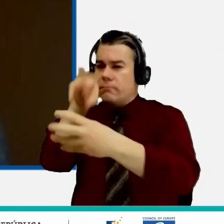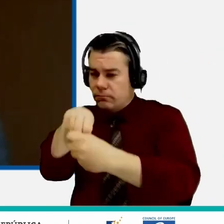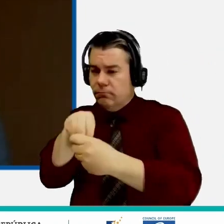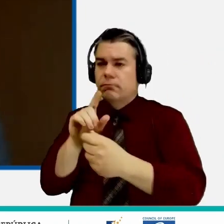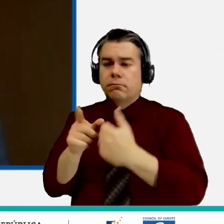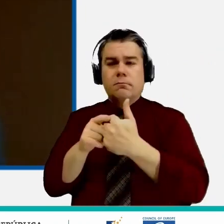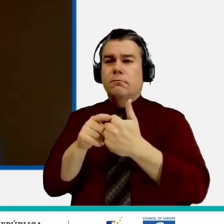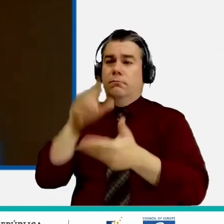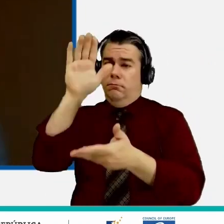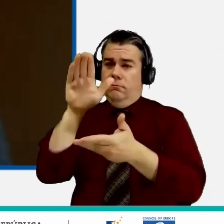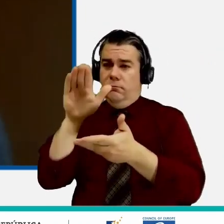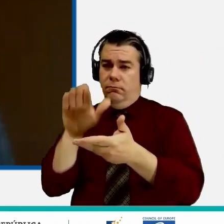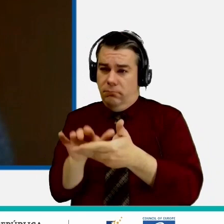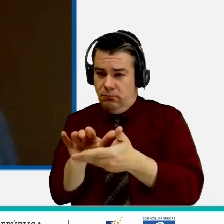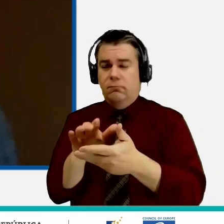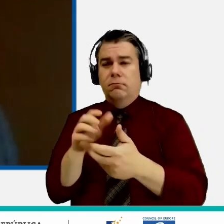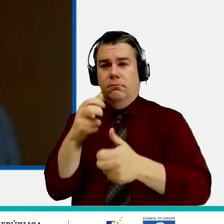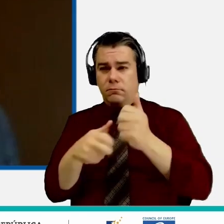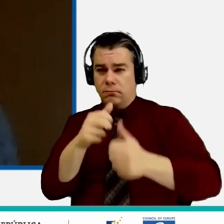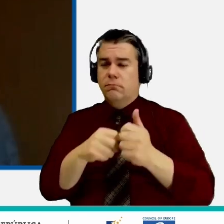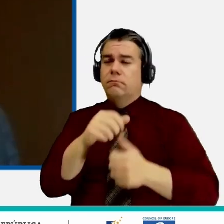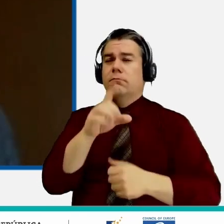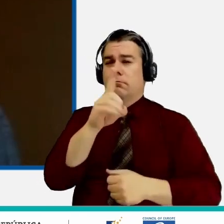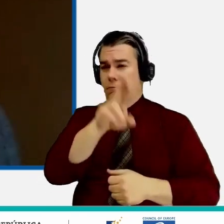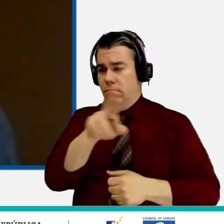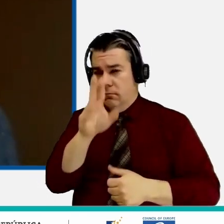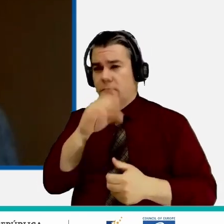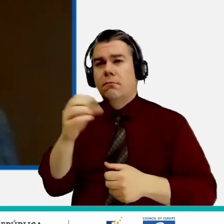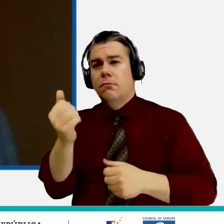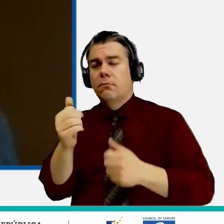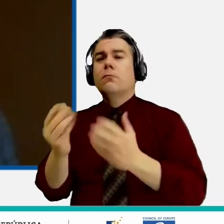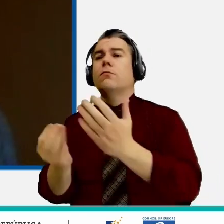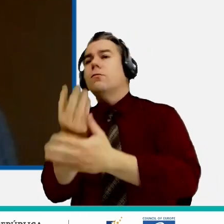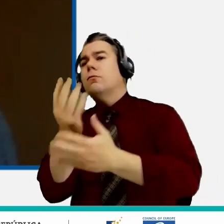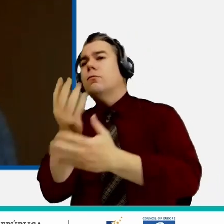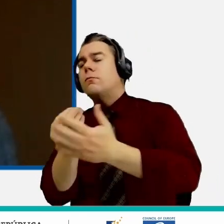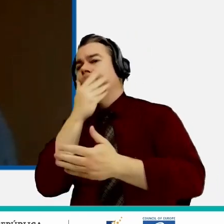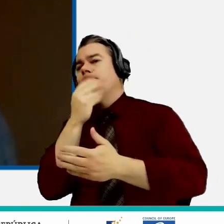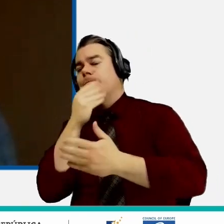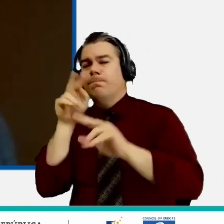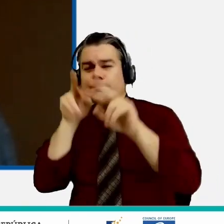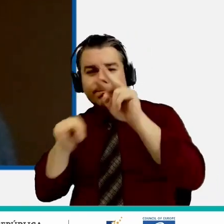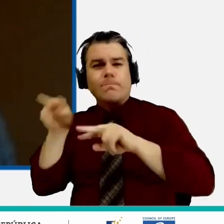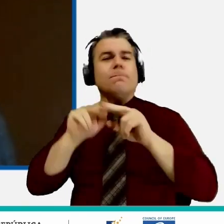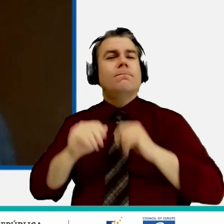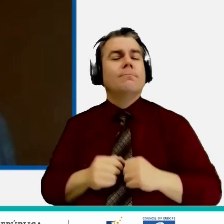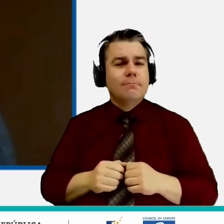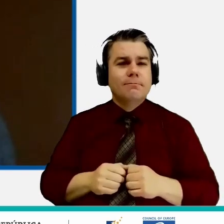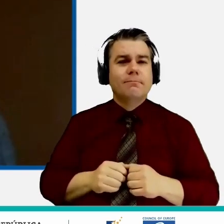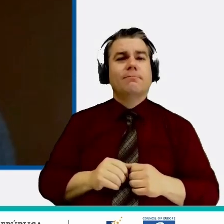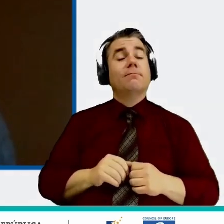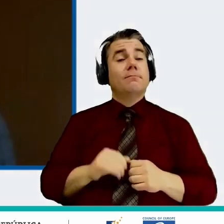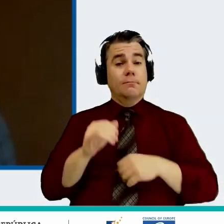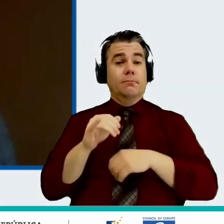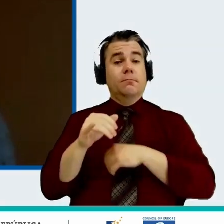ones. One another important lesson from that process was also the ownership of the fraud processes itself by the national counterparts in